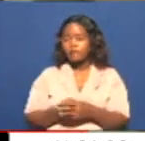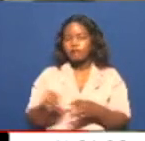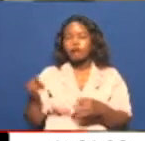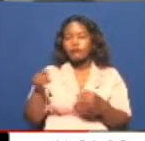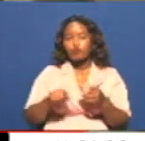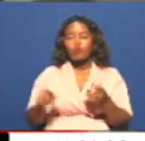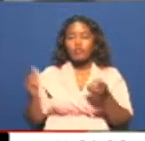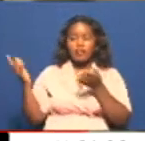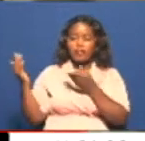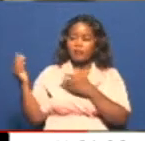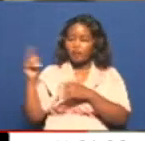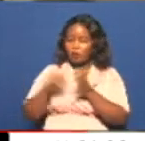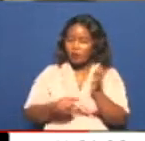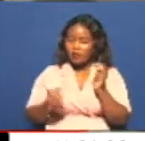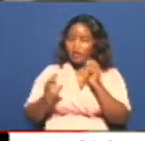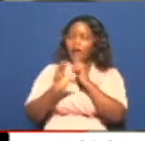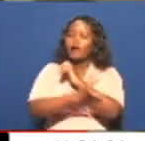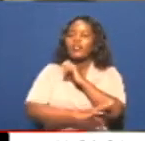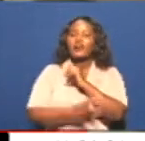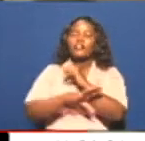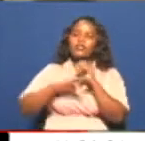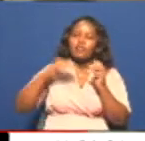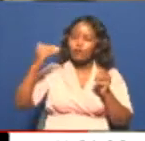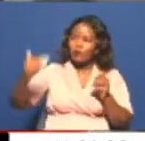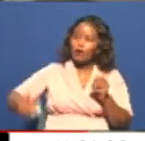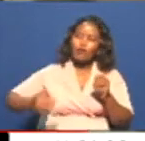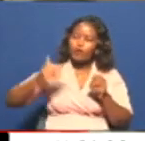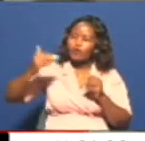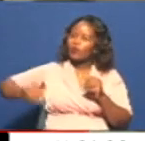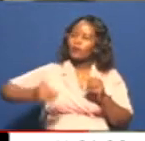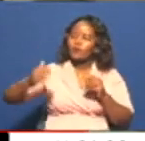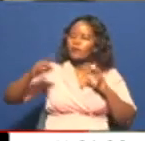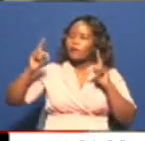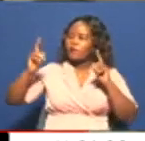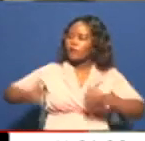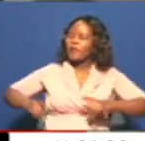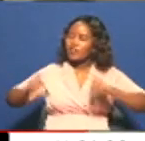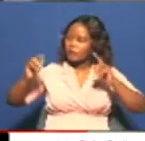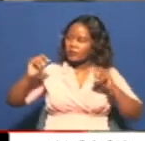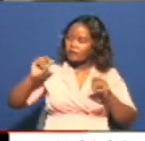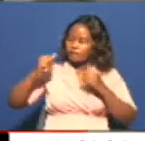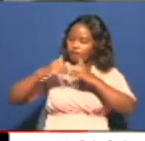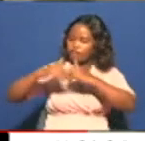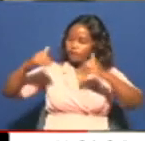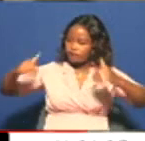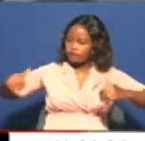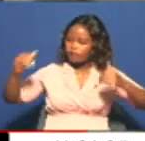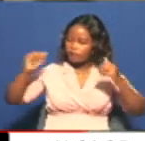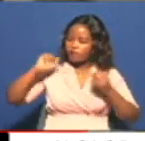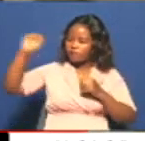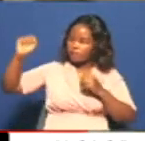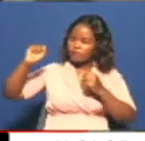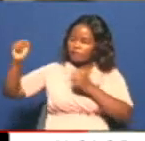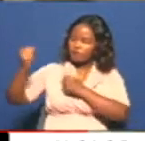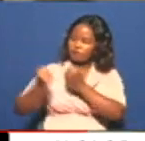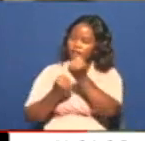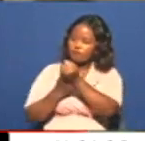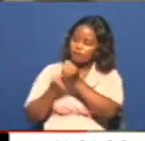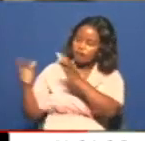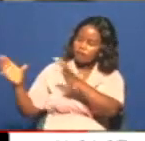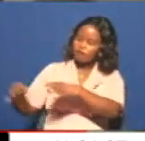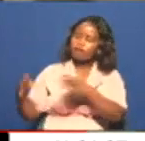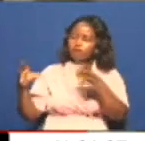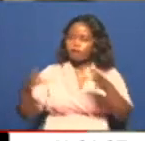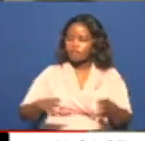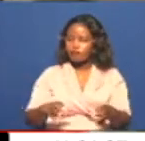will always be divided along political inclinations. Mm-hmm. And I think maybe what might be of